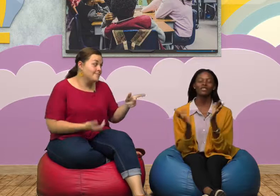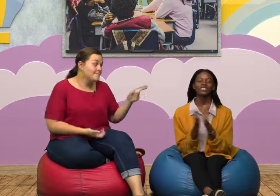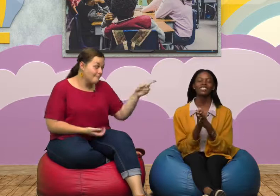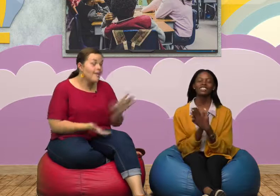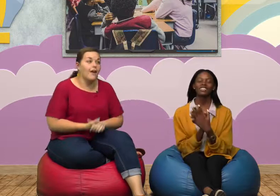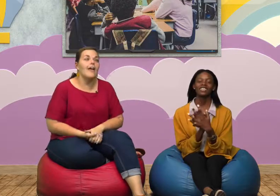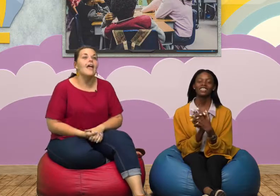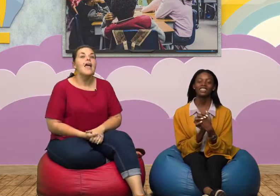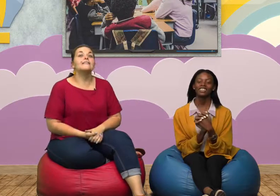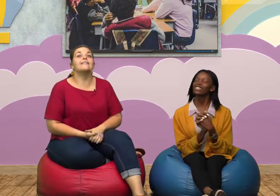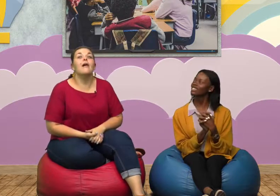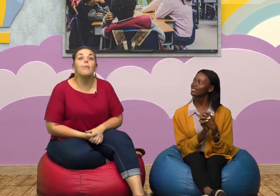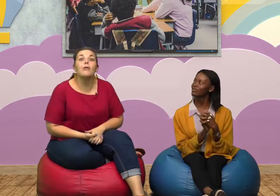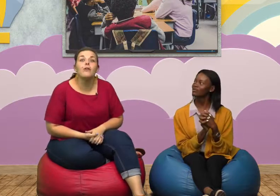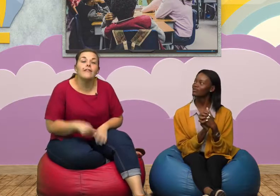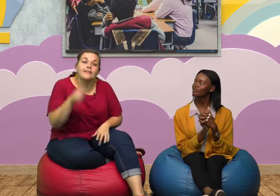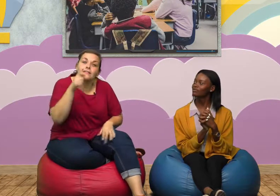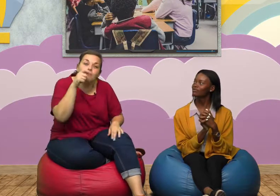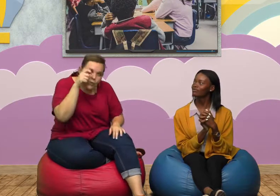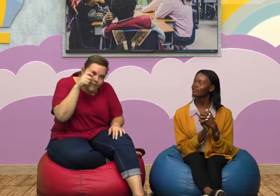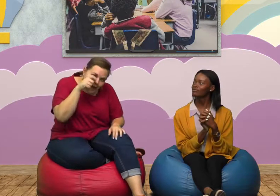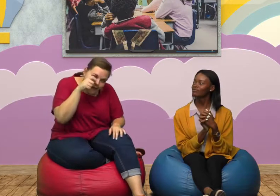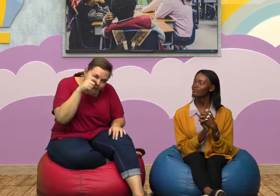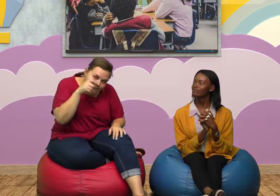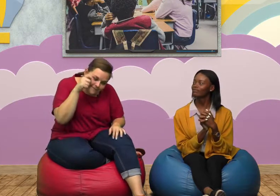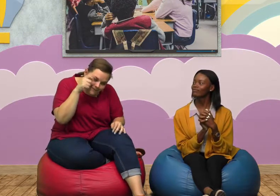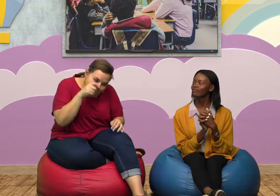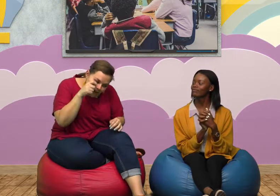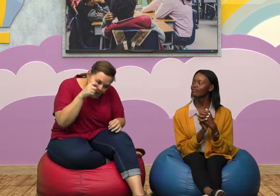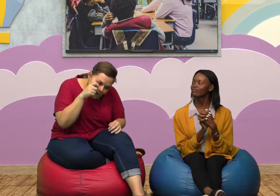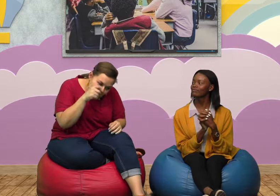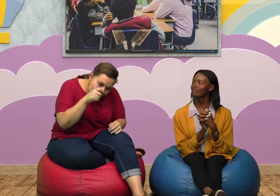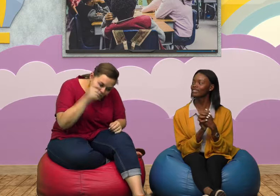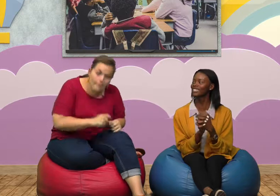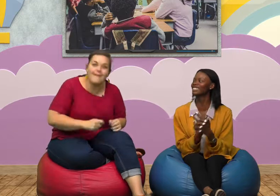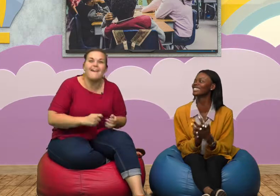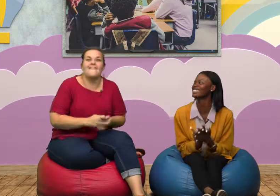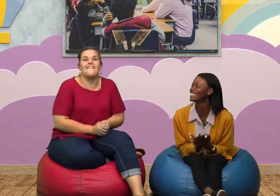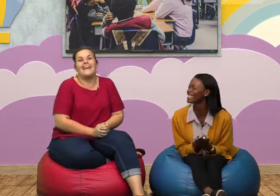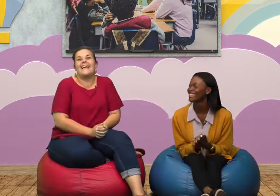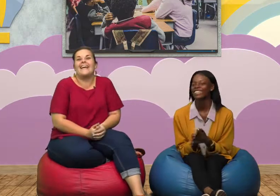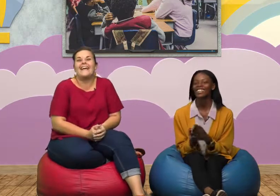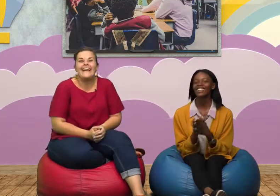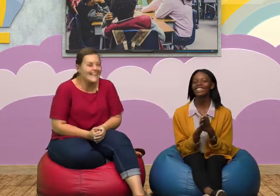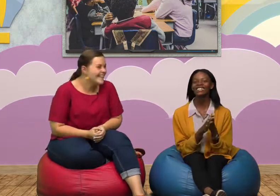gown. Okay. A scalpel, that small, tiny, very sharp knife.